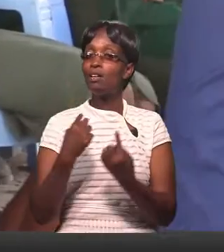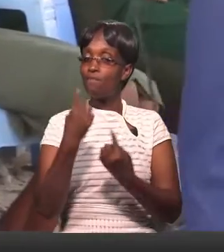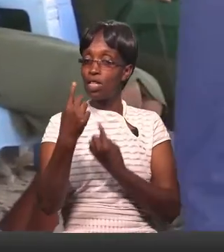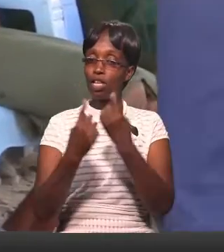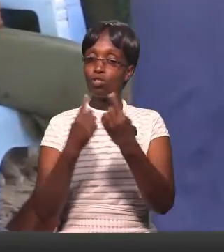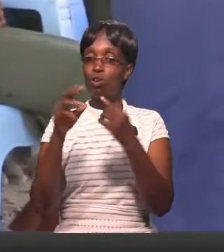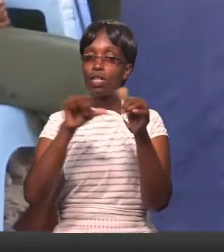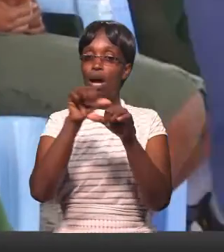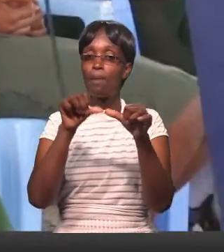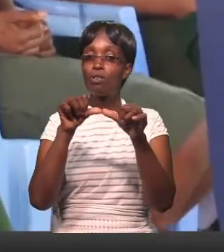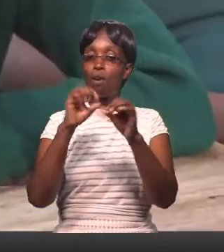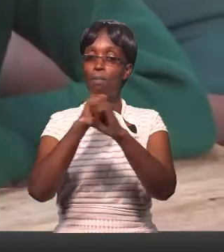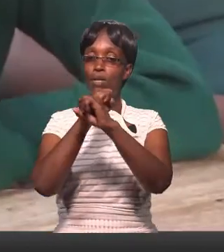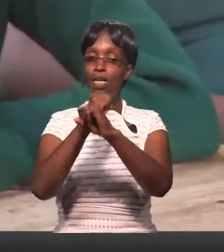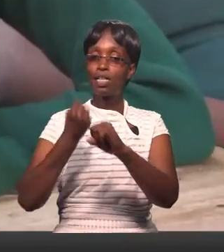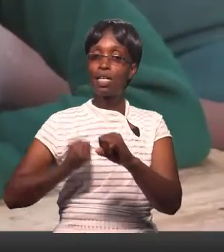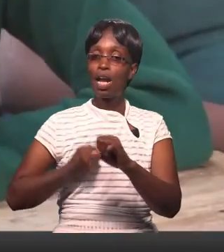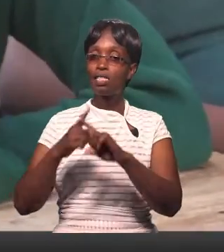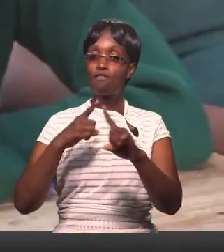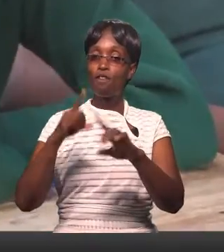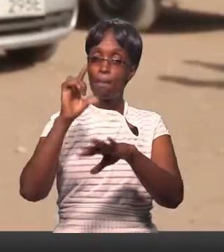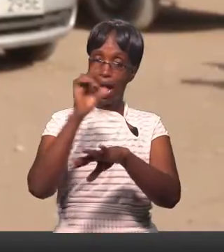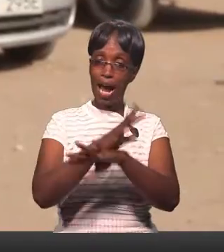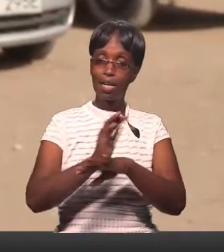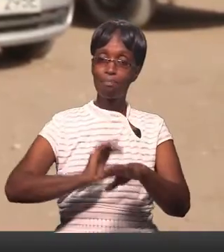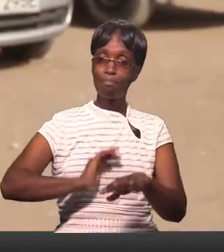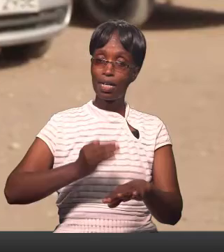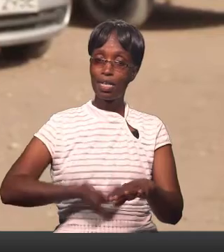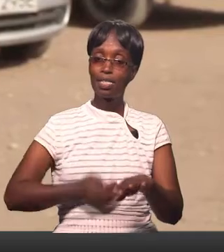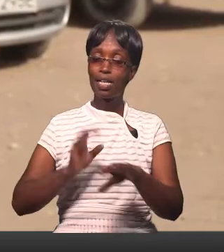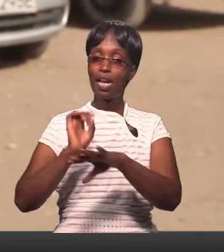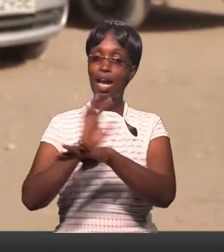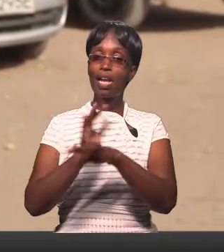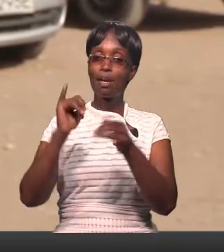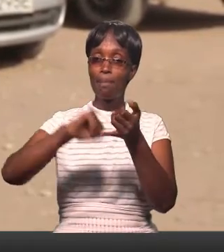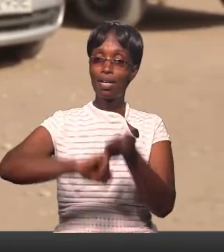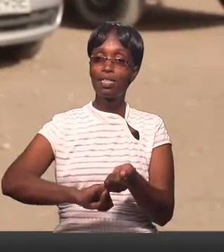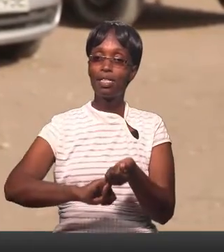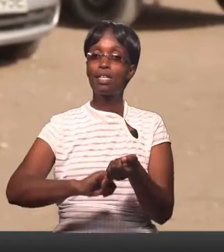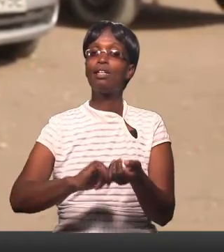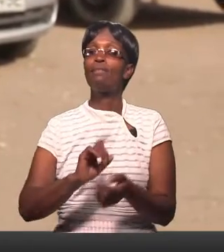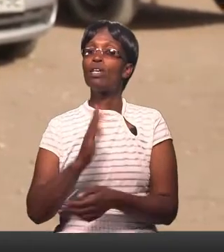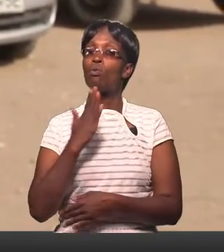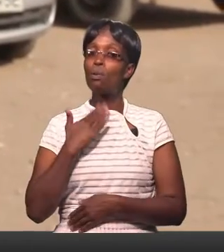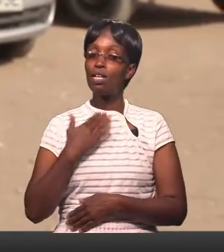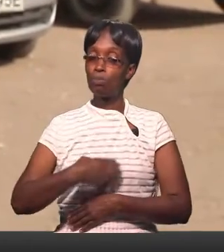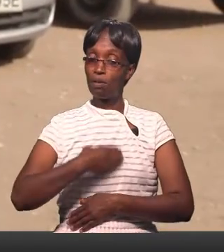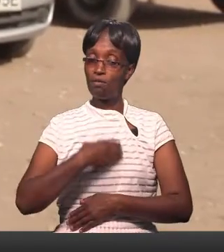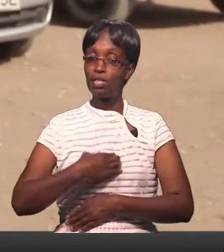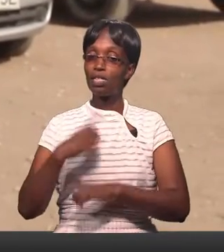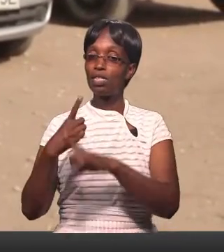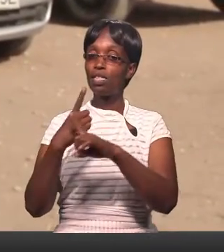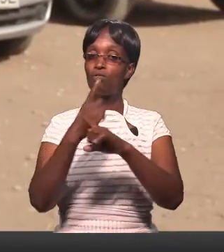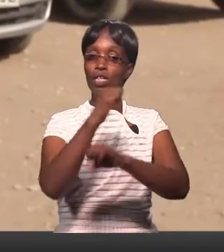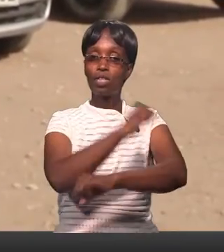na mimba za mapema, wakisema ni jukumu la jamii kwa jumla. Tunataka tukue tunatembea kwa mashule, tunawaelimisha kwa sababu because of